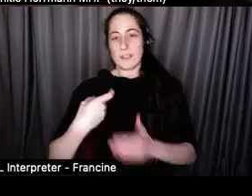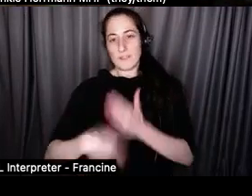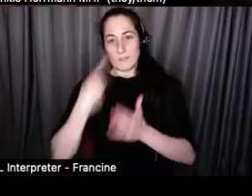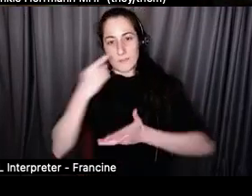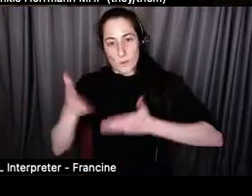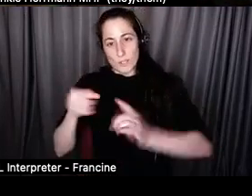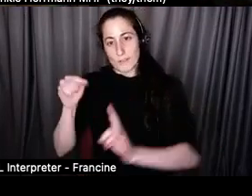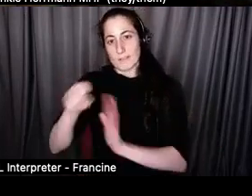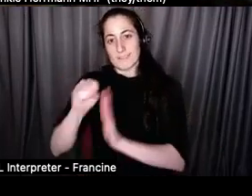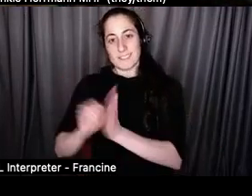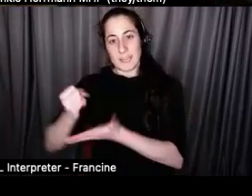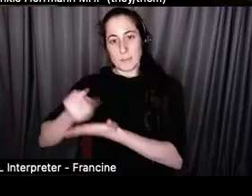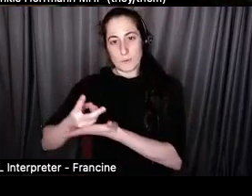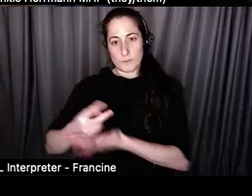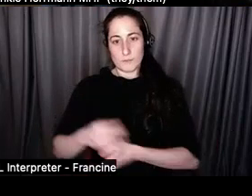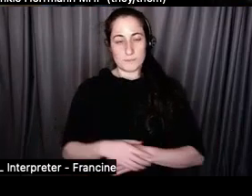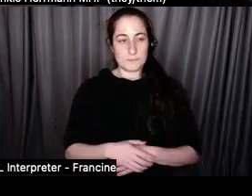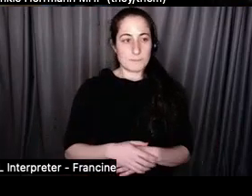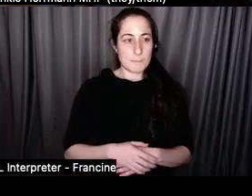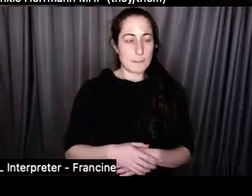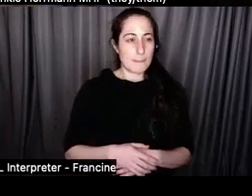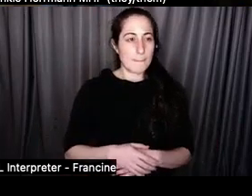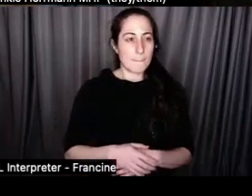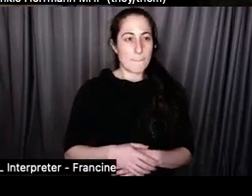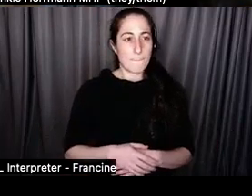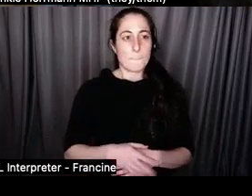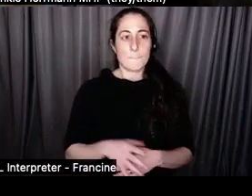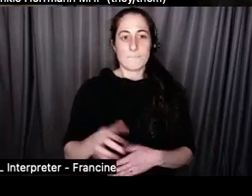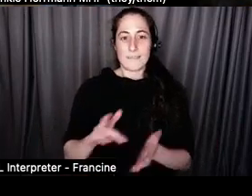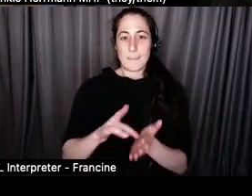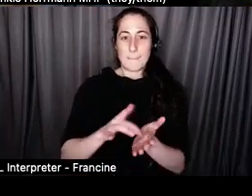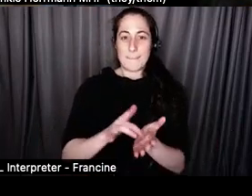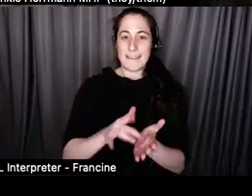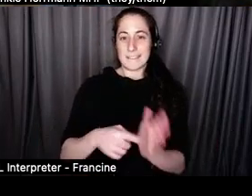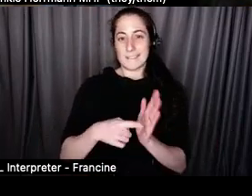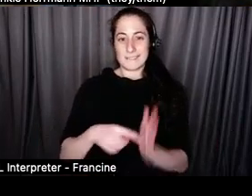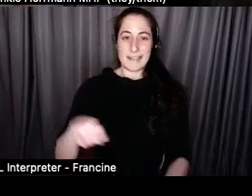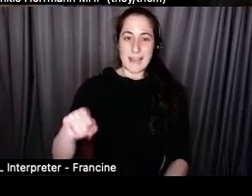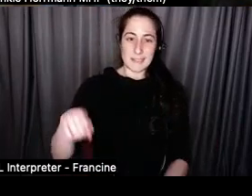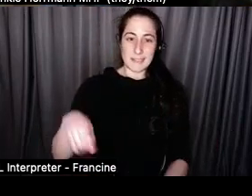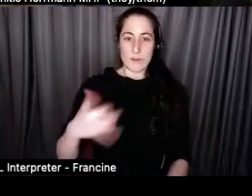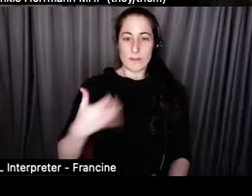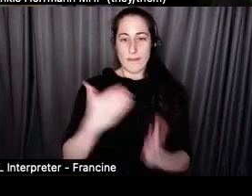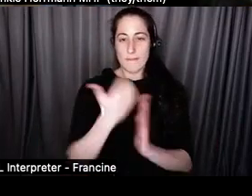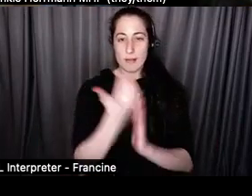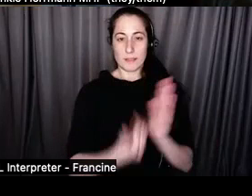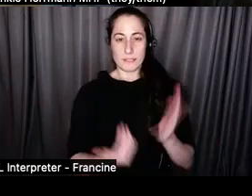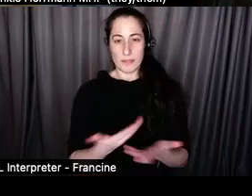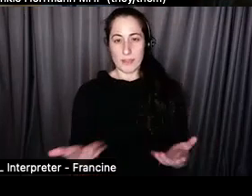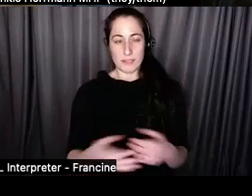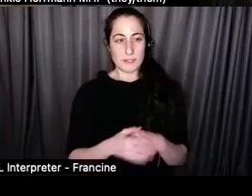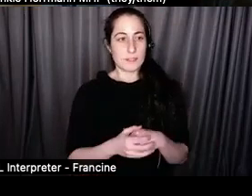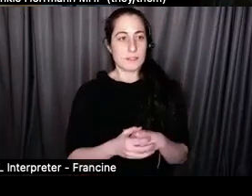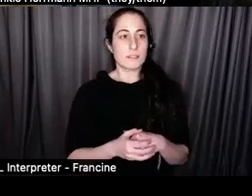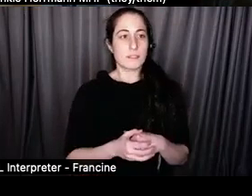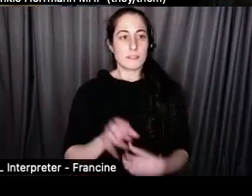service, then the state would approve it. And medically necessary, they use kind of like this long list of things. That is